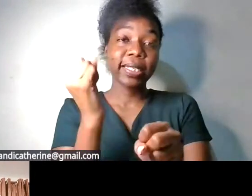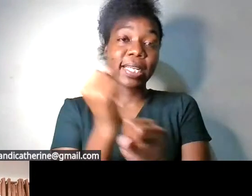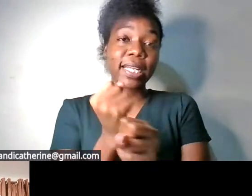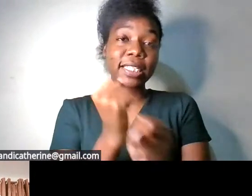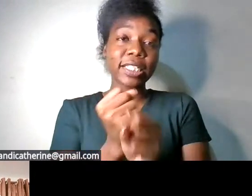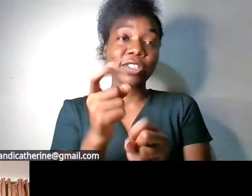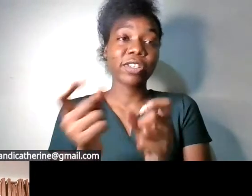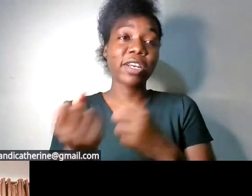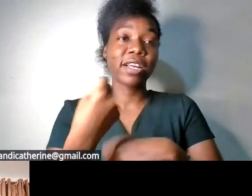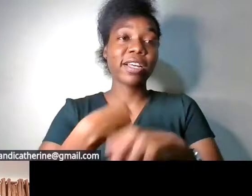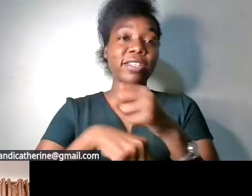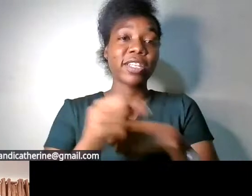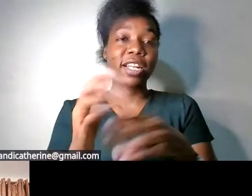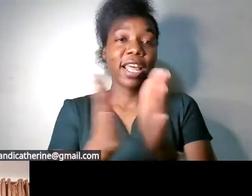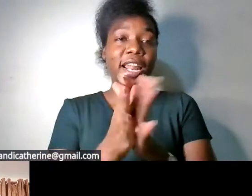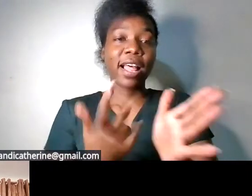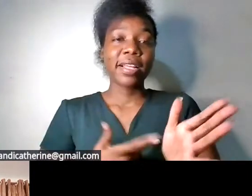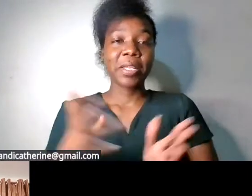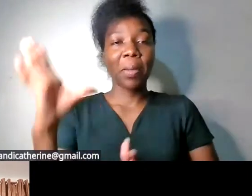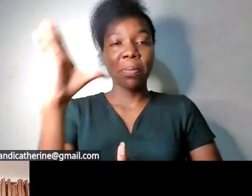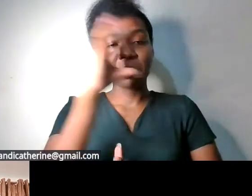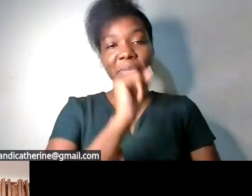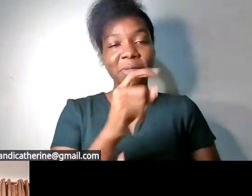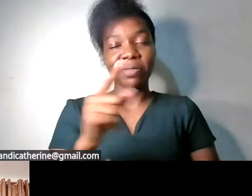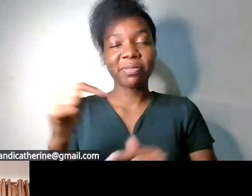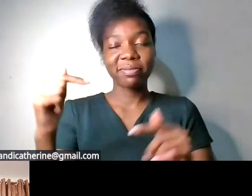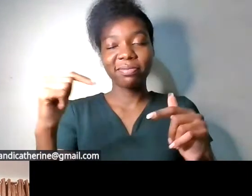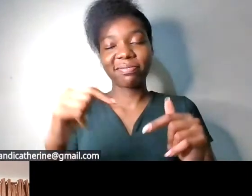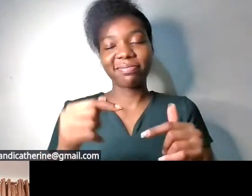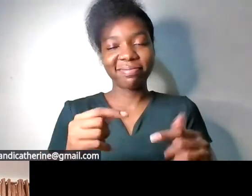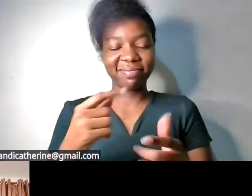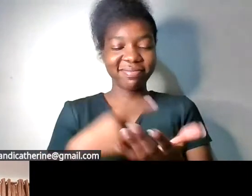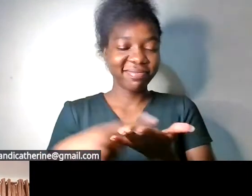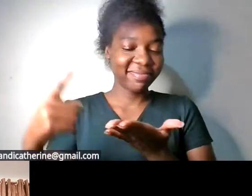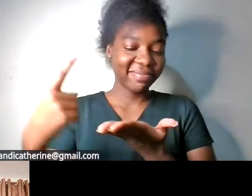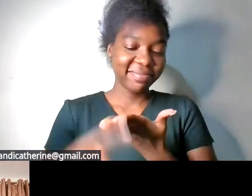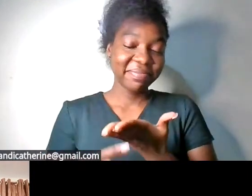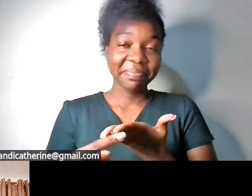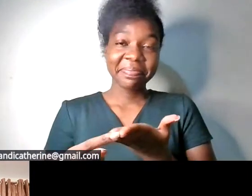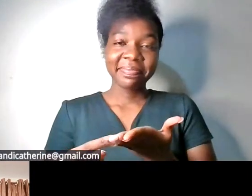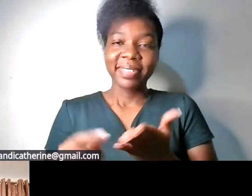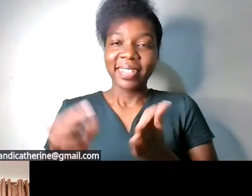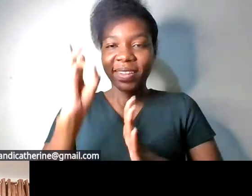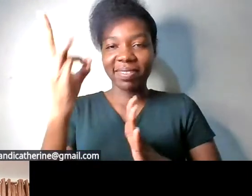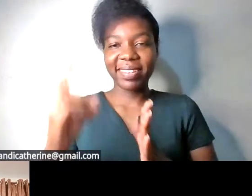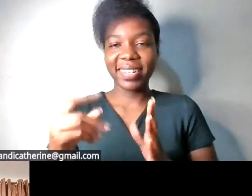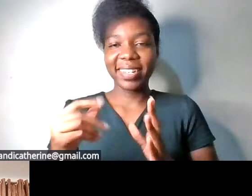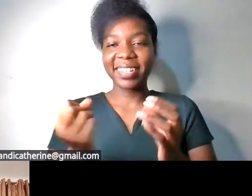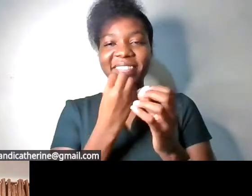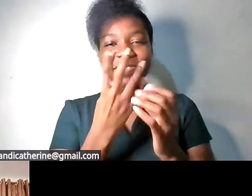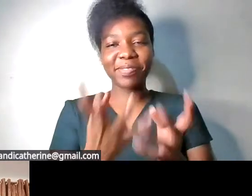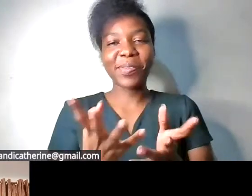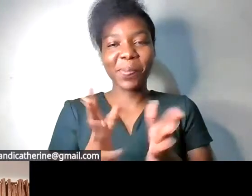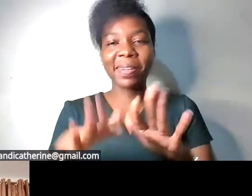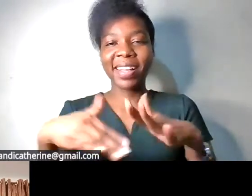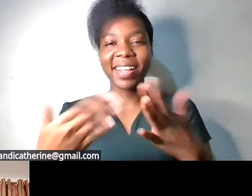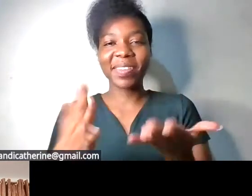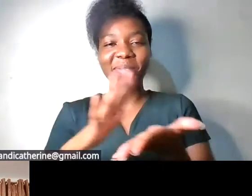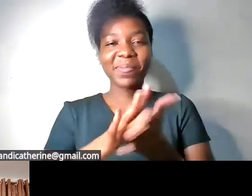we really actually missed you in Tufaha this weekend. We will give you an update on how it was,